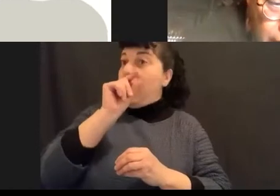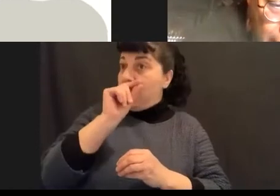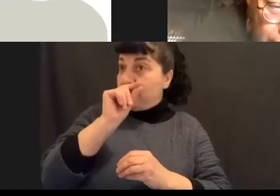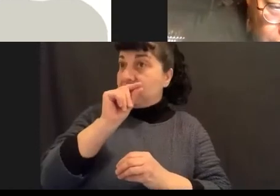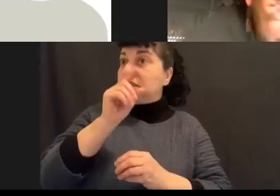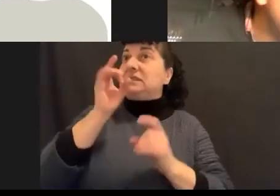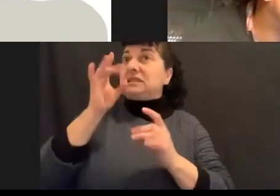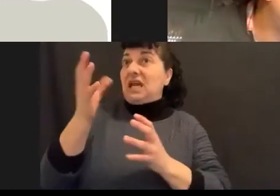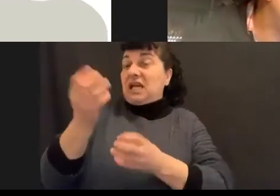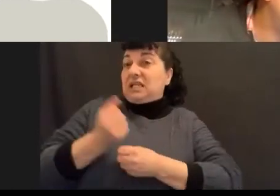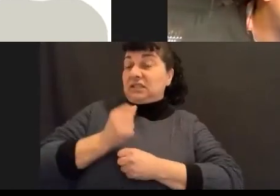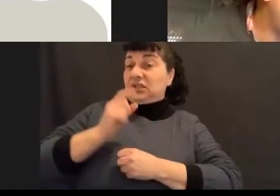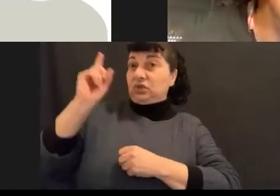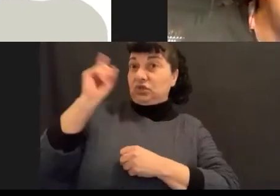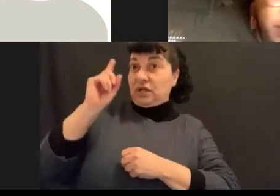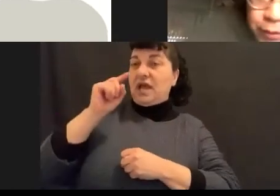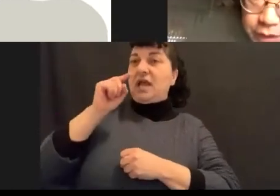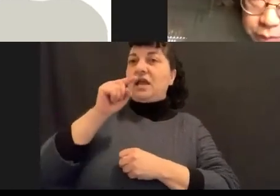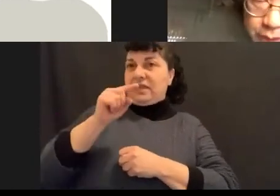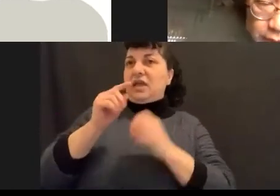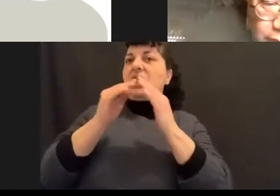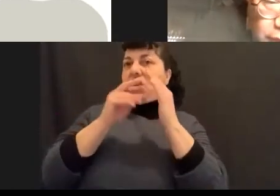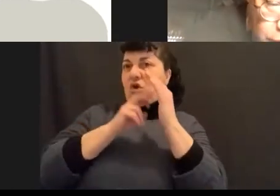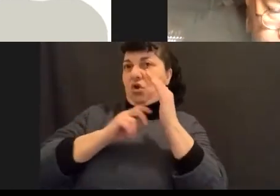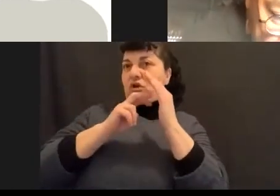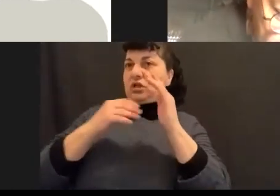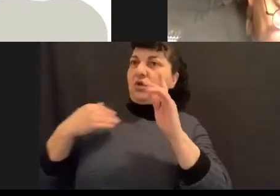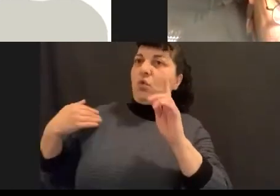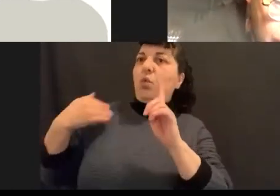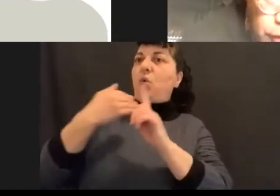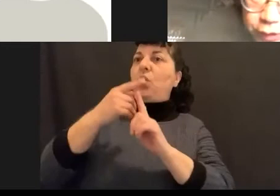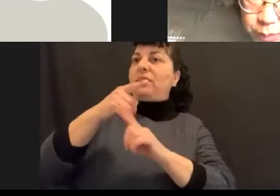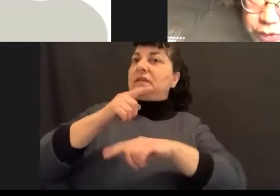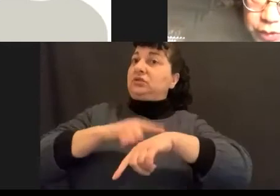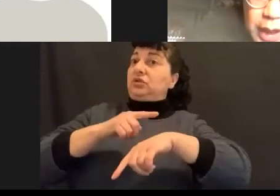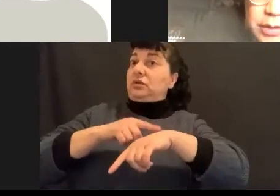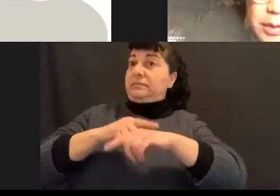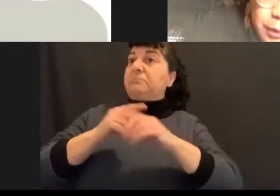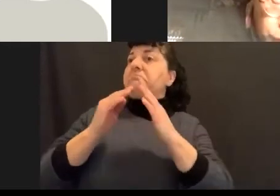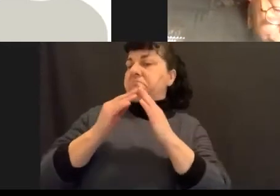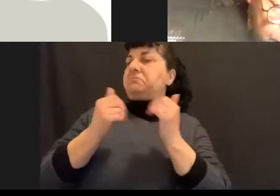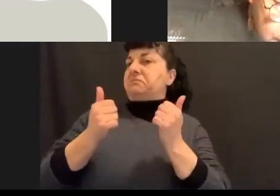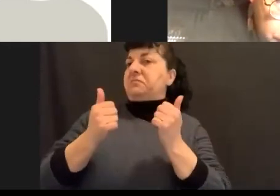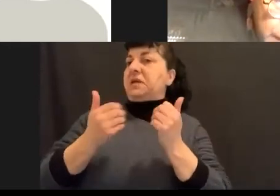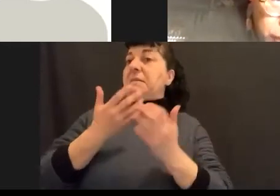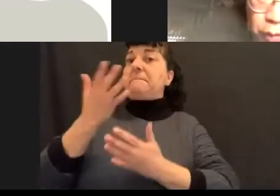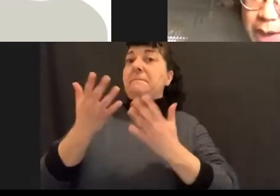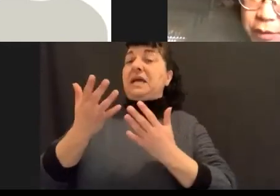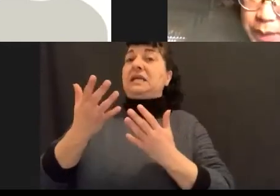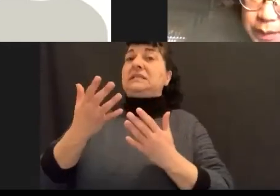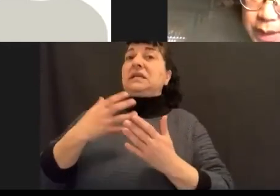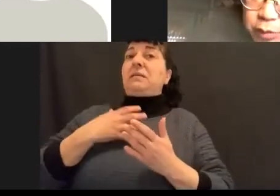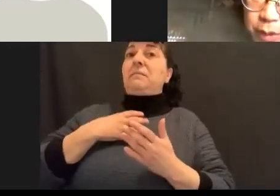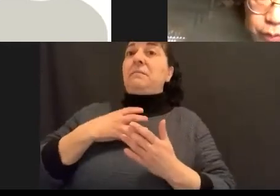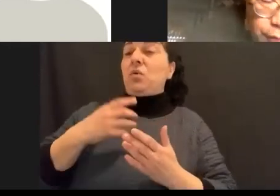were in isolation for their entirety of their infectious period. So this means that the number of exposure sites and unfortunately the number of people who may